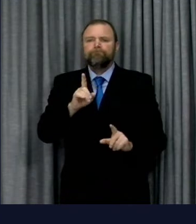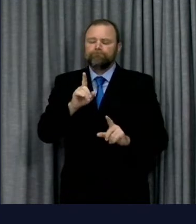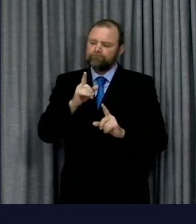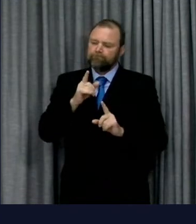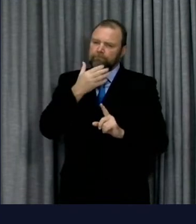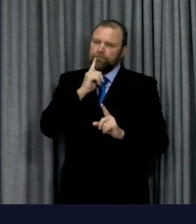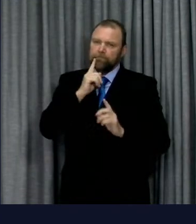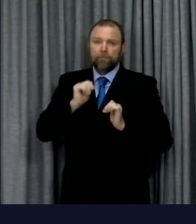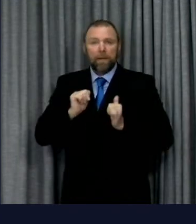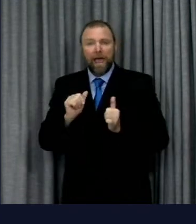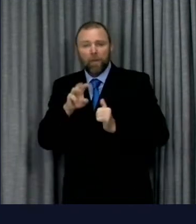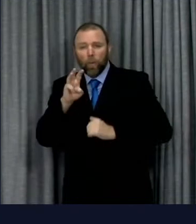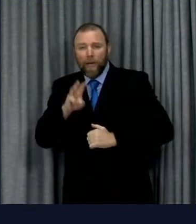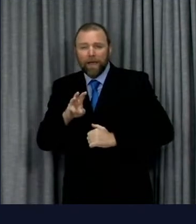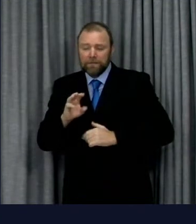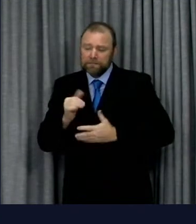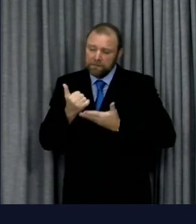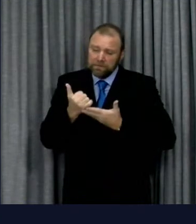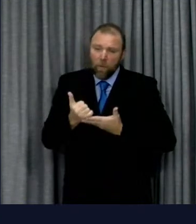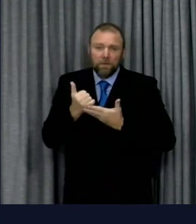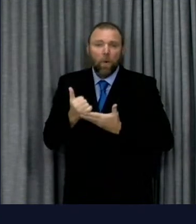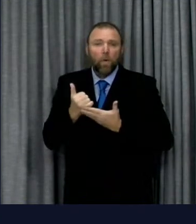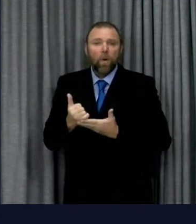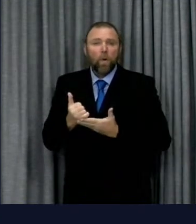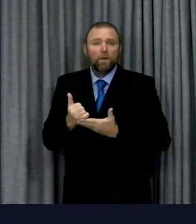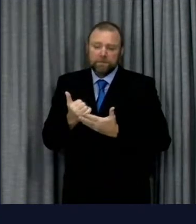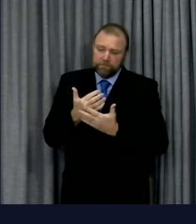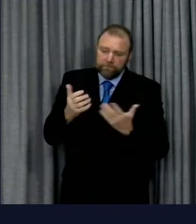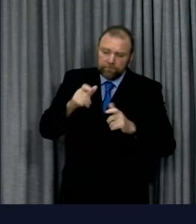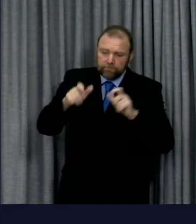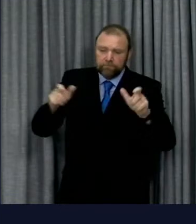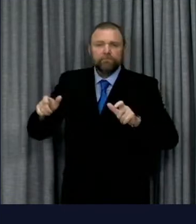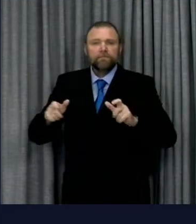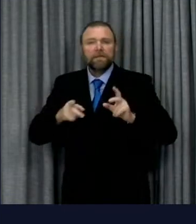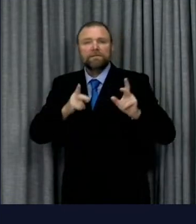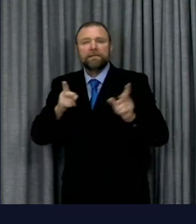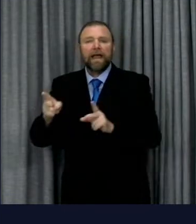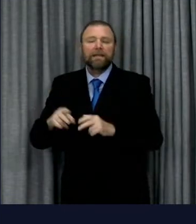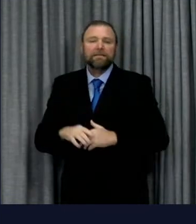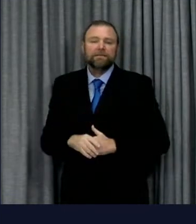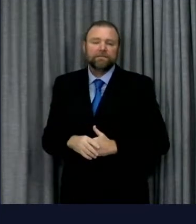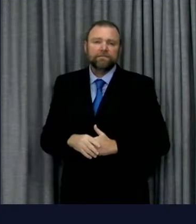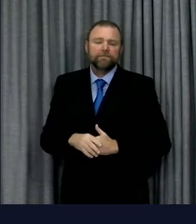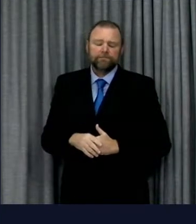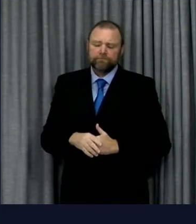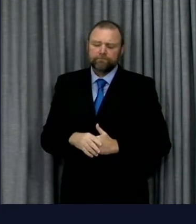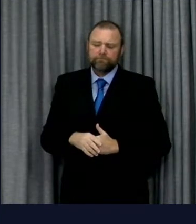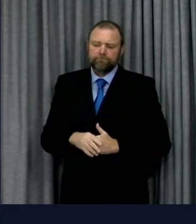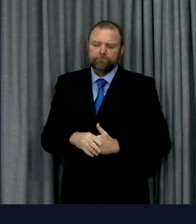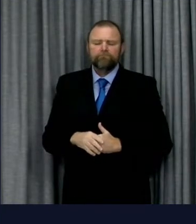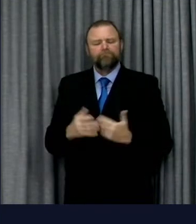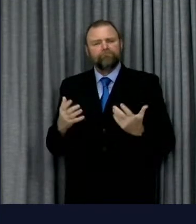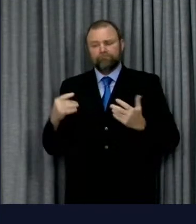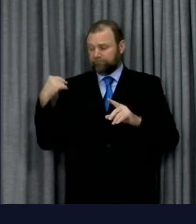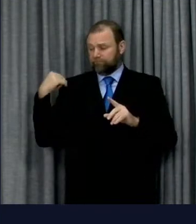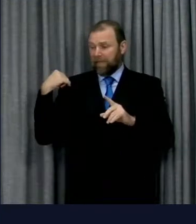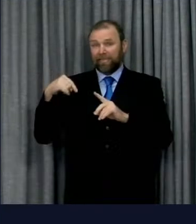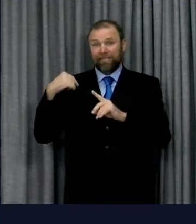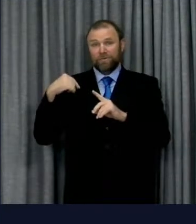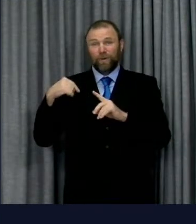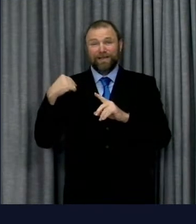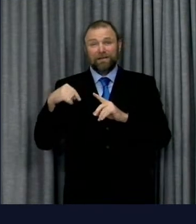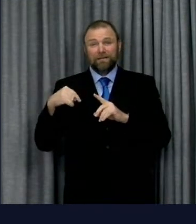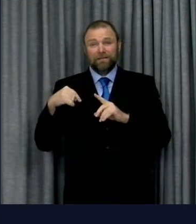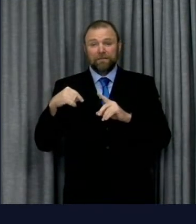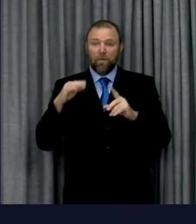support significant numbers of deaths from coronavirus. In this week alone, more than 500